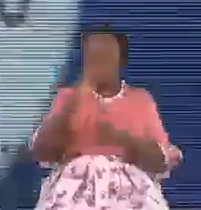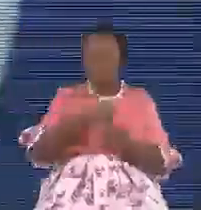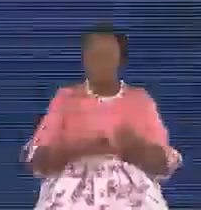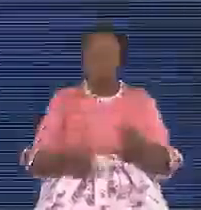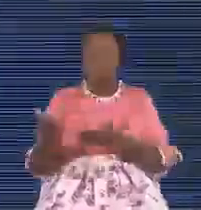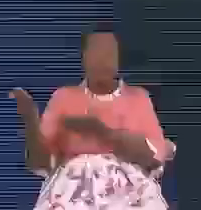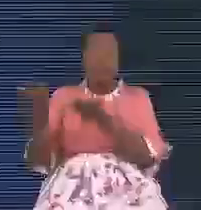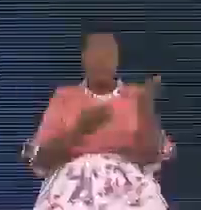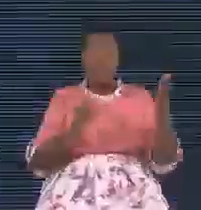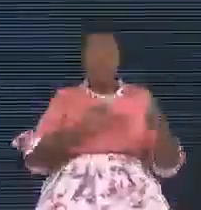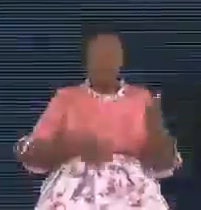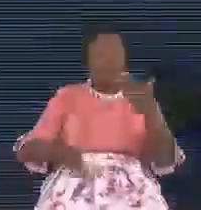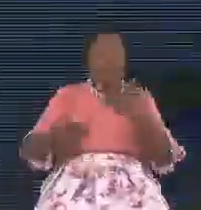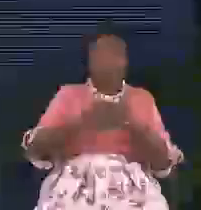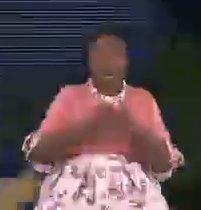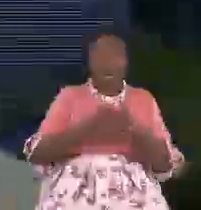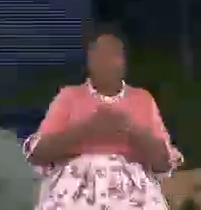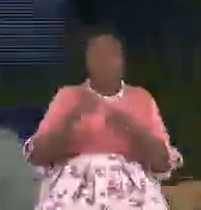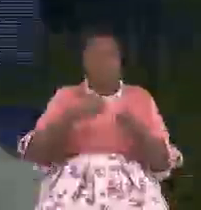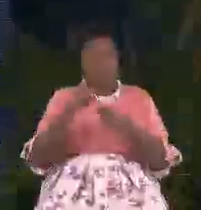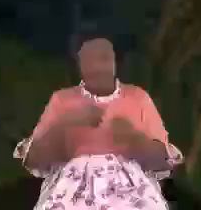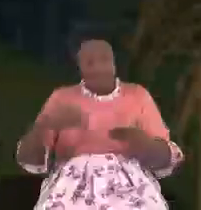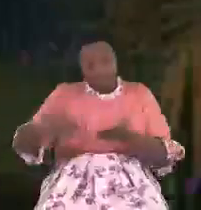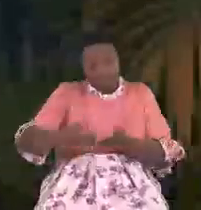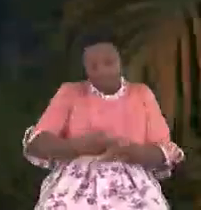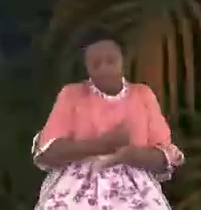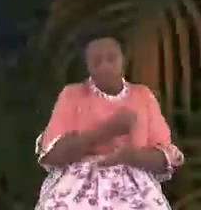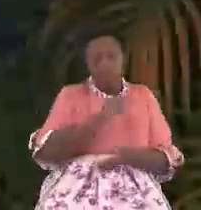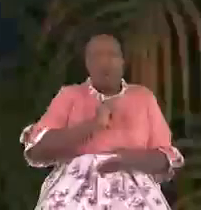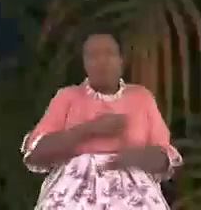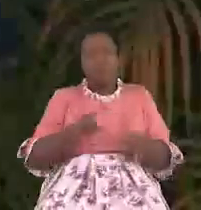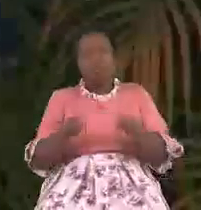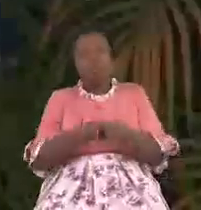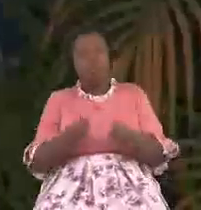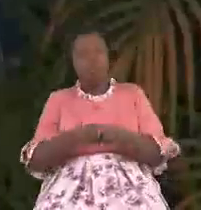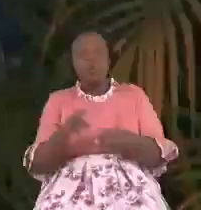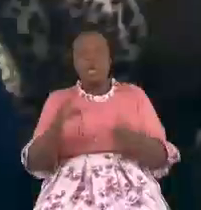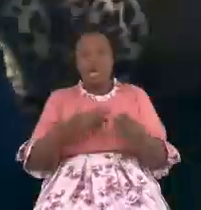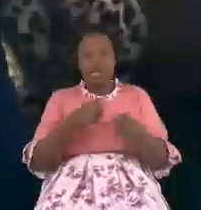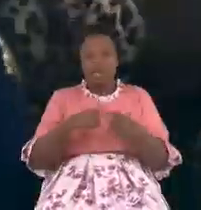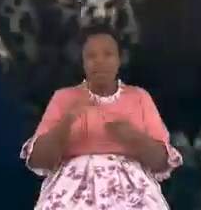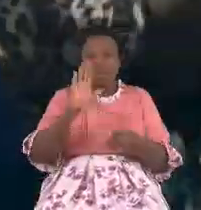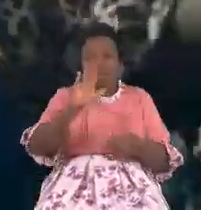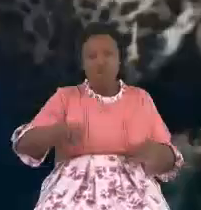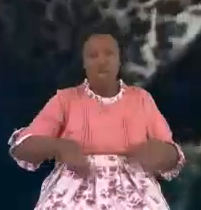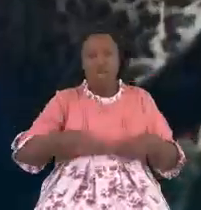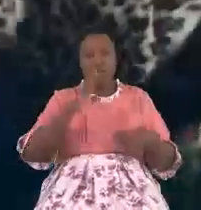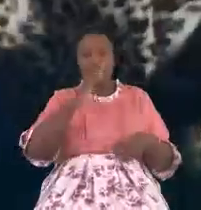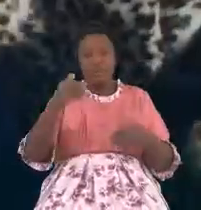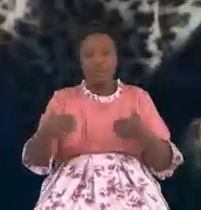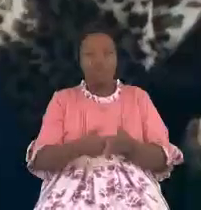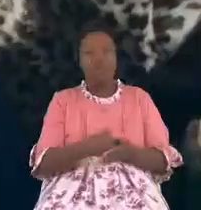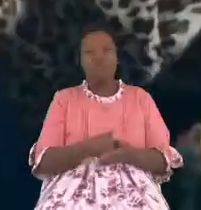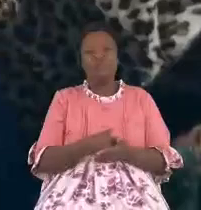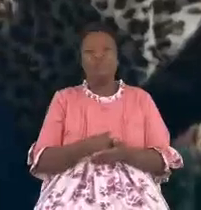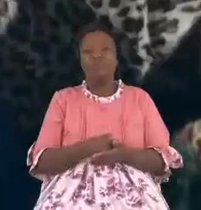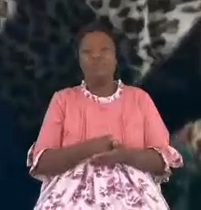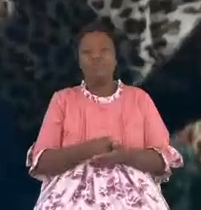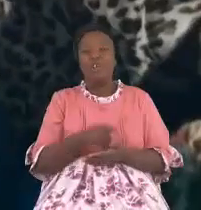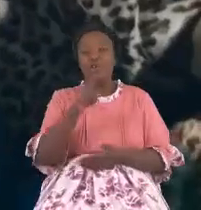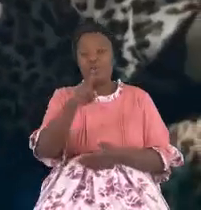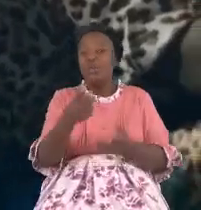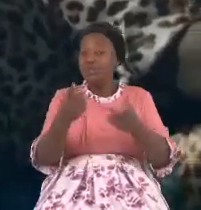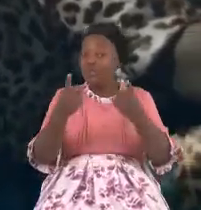us he also renews us your life will be new you come